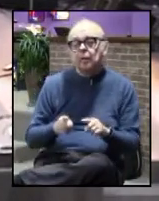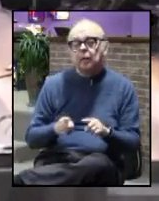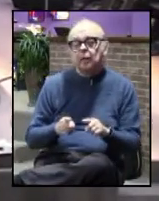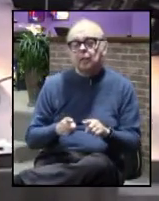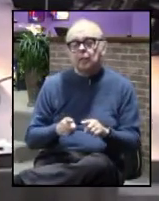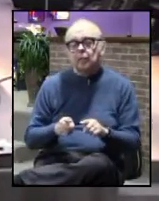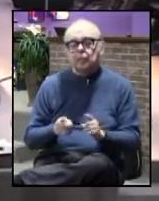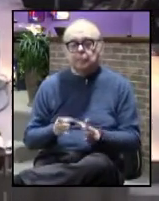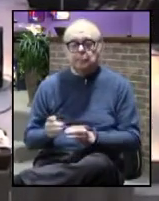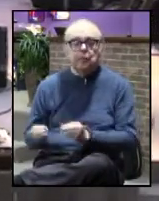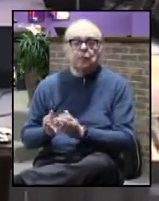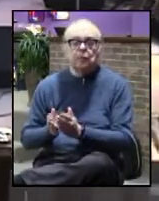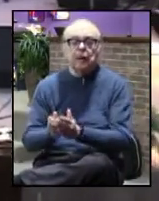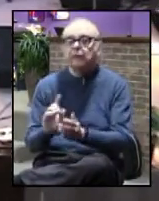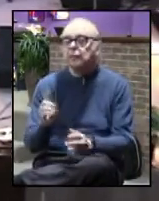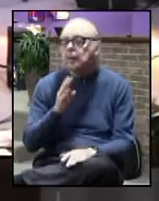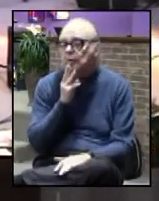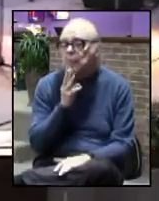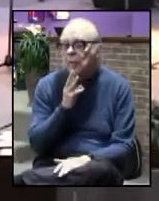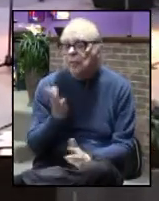raft in the water?